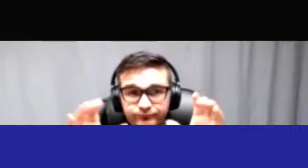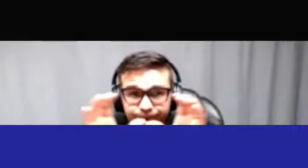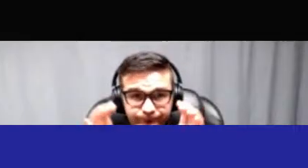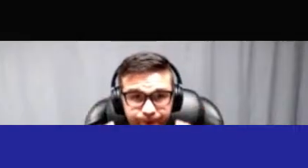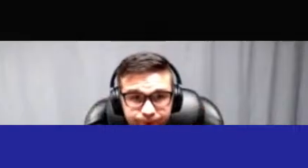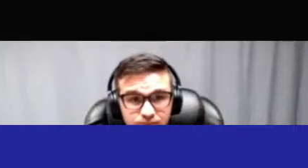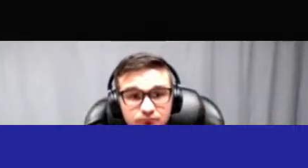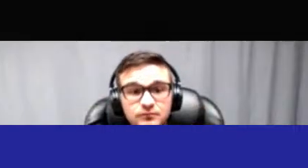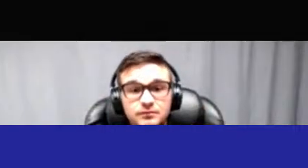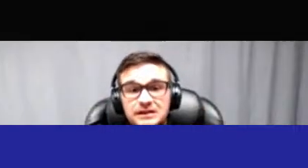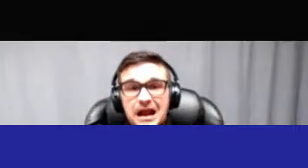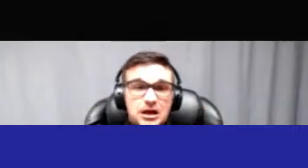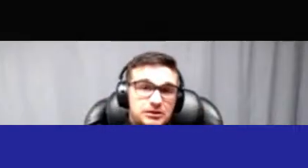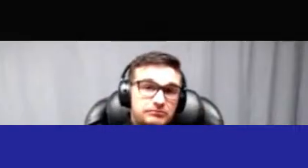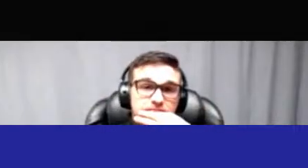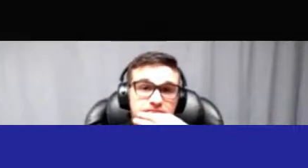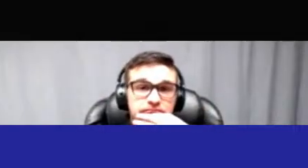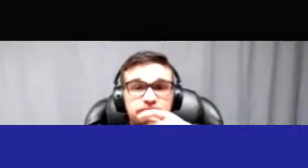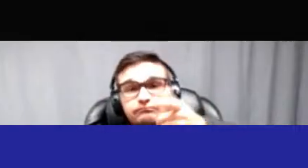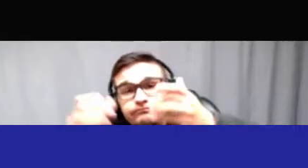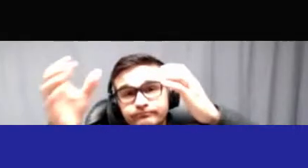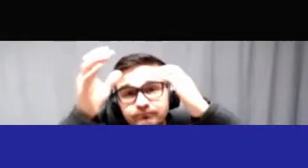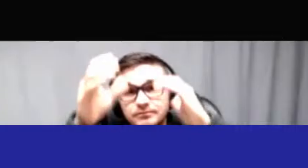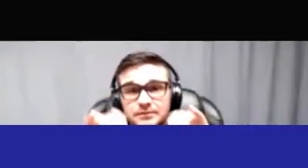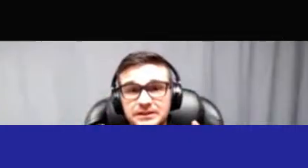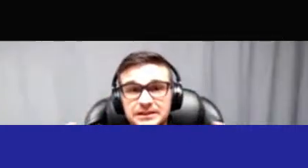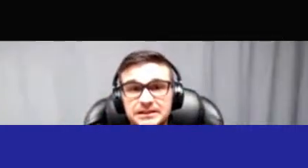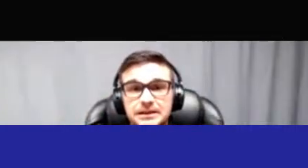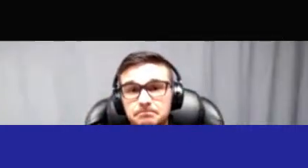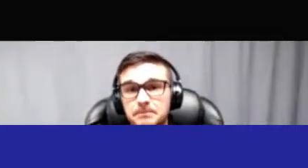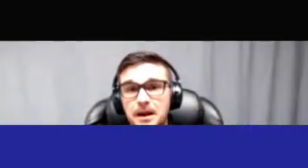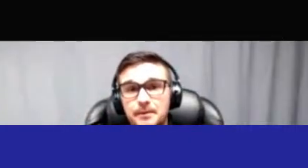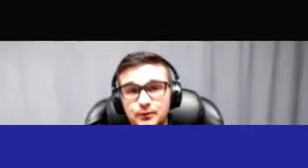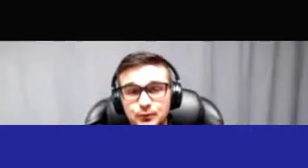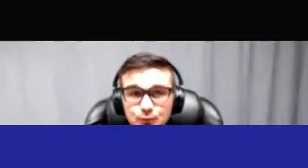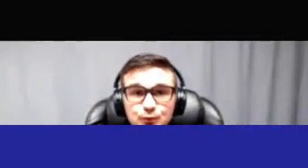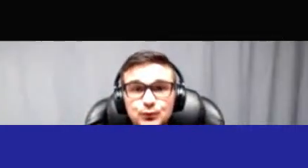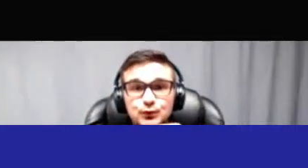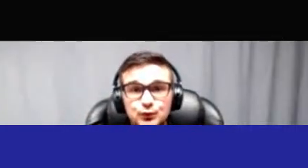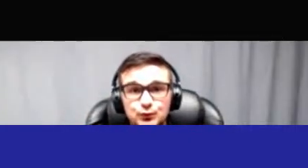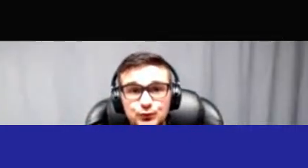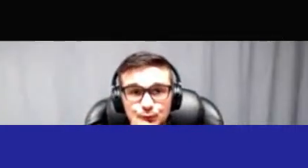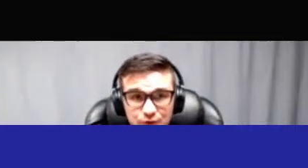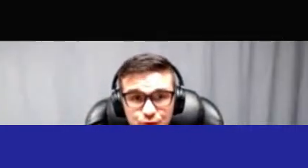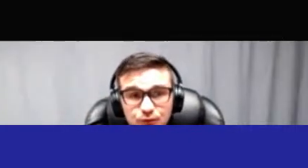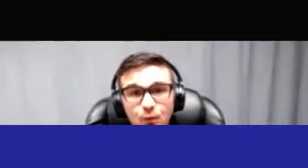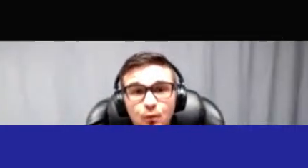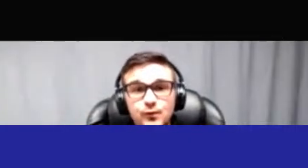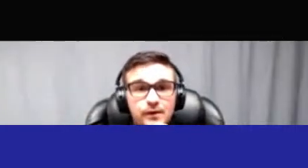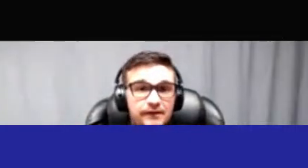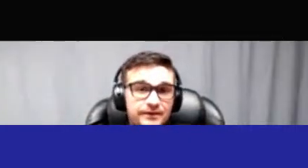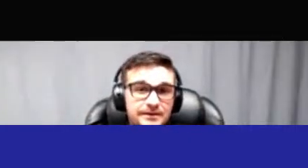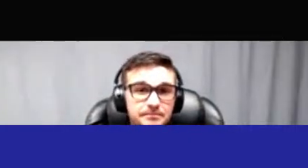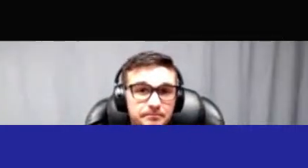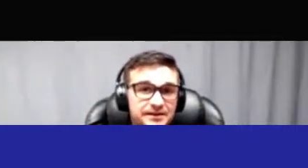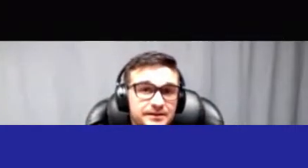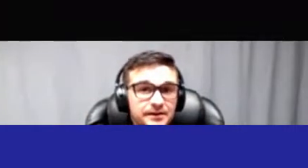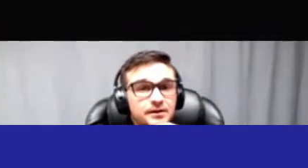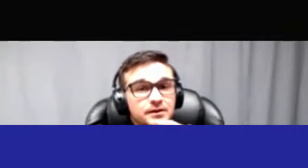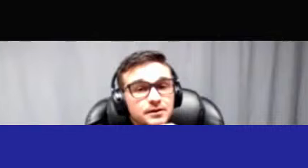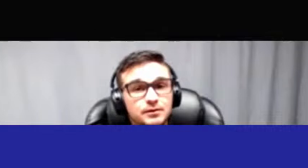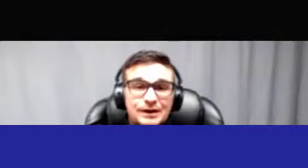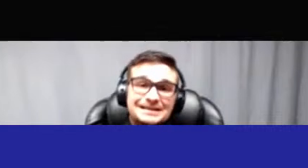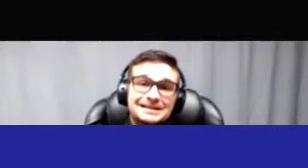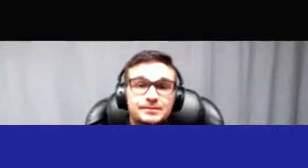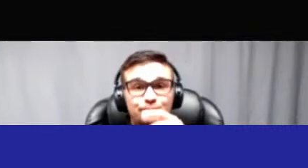experts within our system who are able to conduct nursing research and also evidence-based practice projects. Next slide. This is all of us. I want to thank